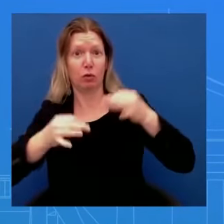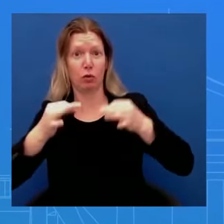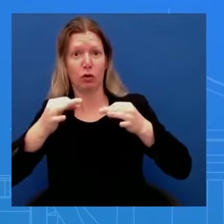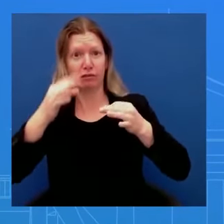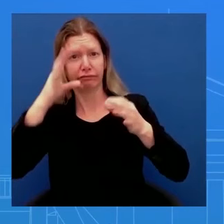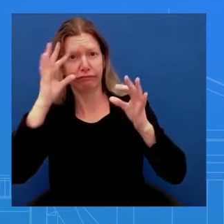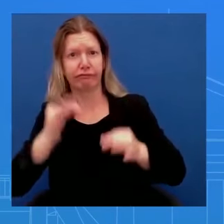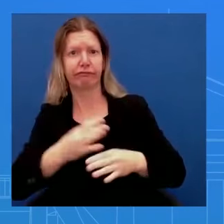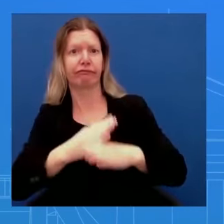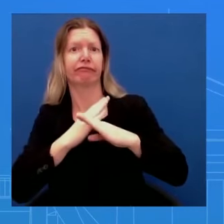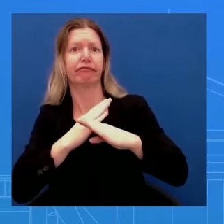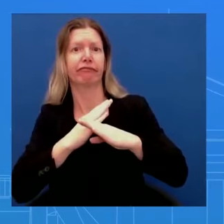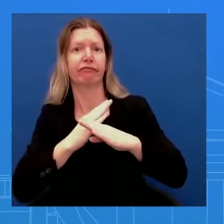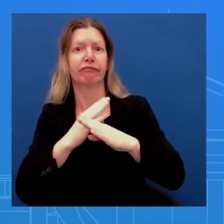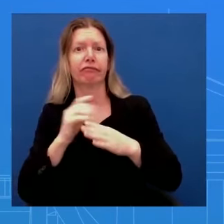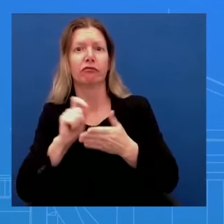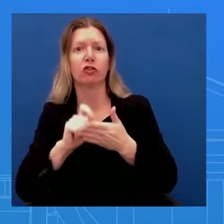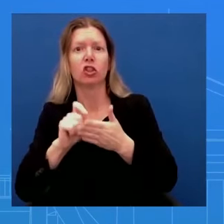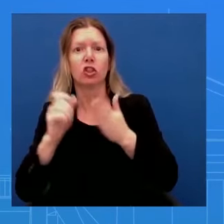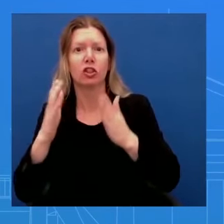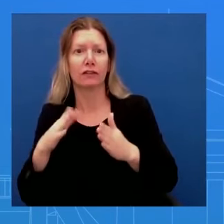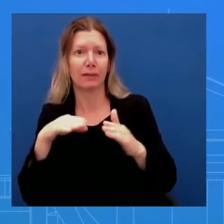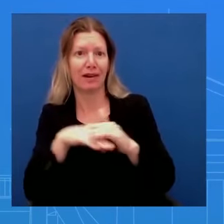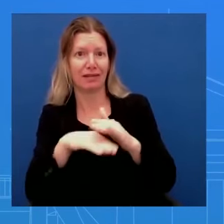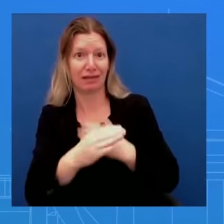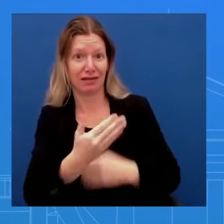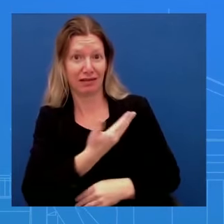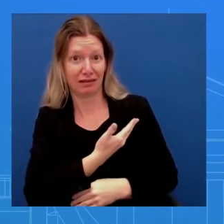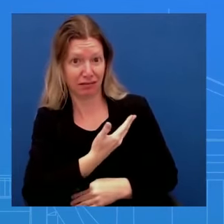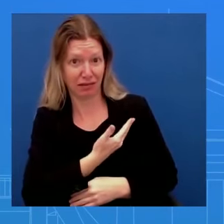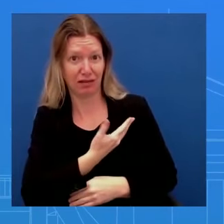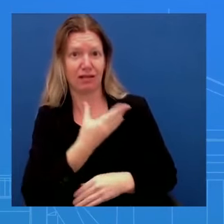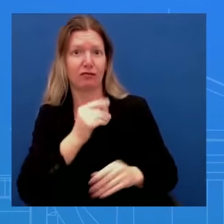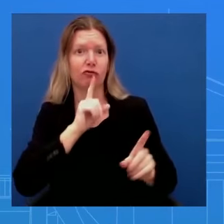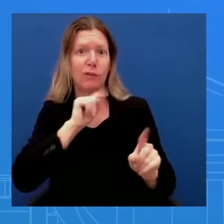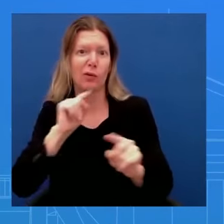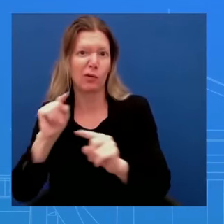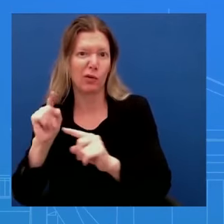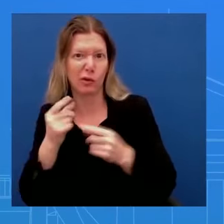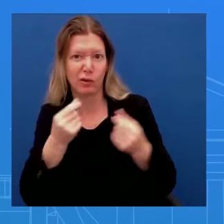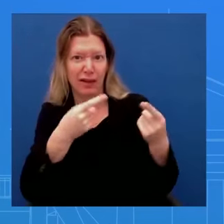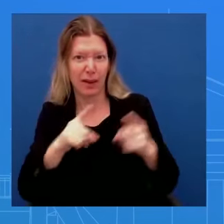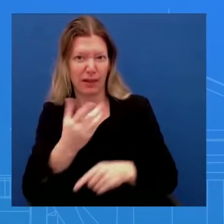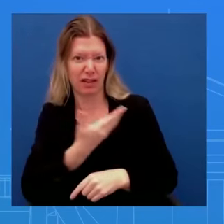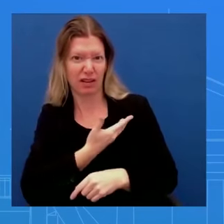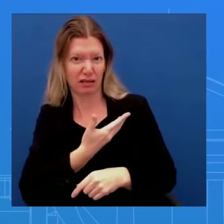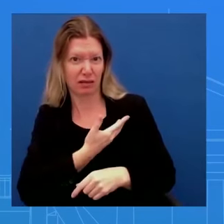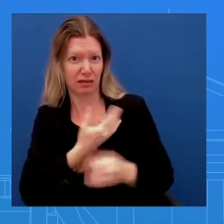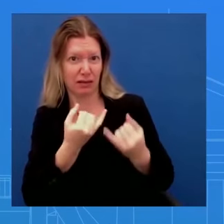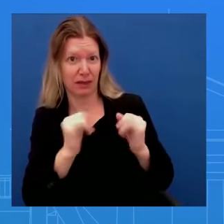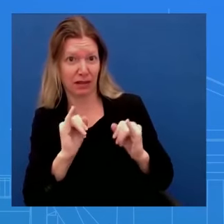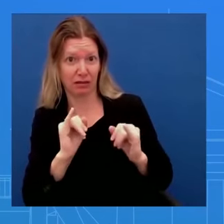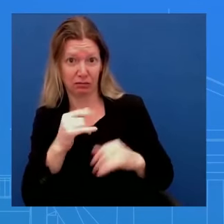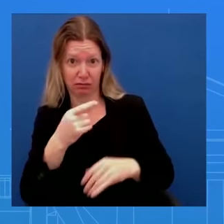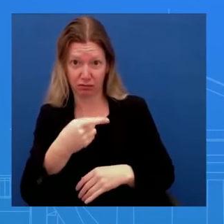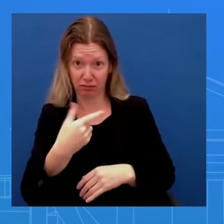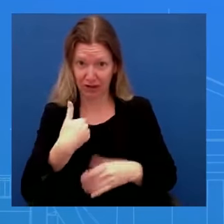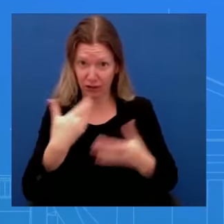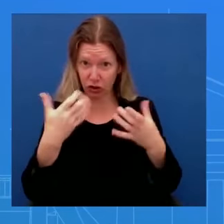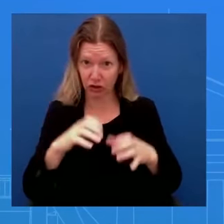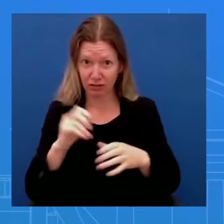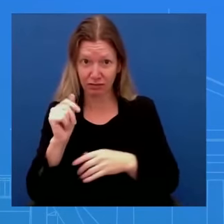able to report in Gaza independently, have you had a chance to see if the administration has brought that up with Israel, Israeli counterparts? What is the White House's stance on